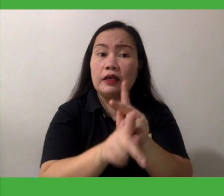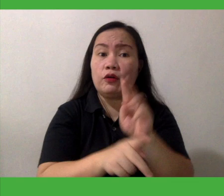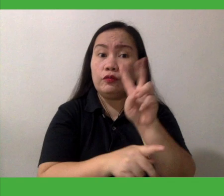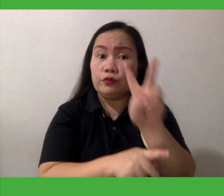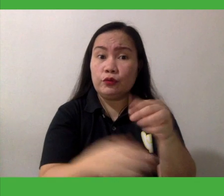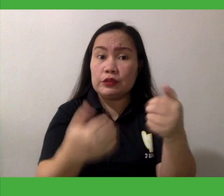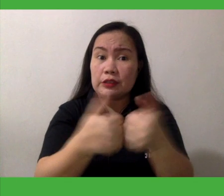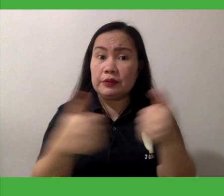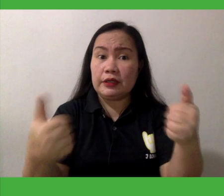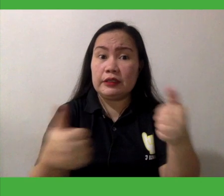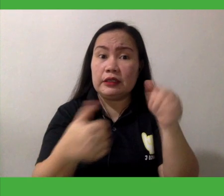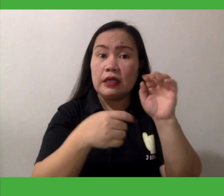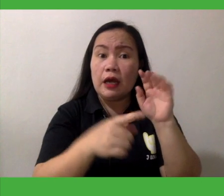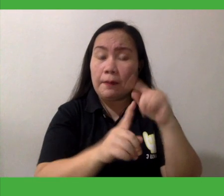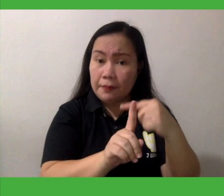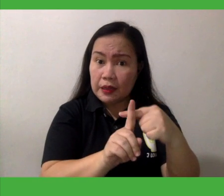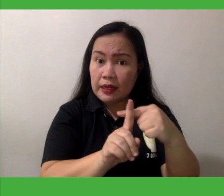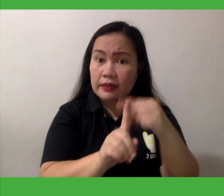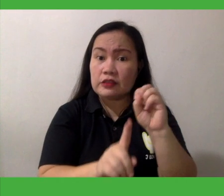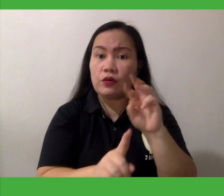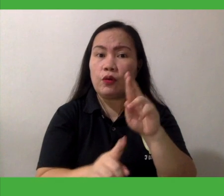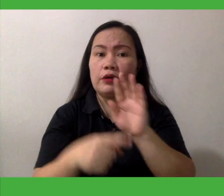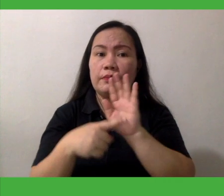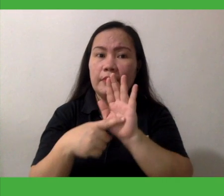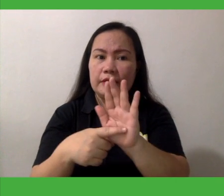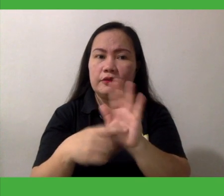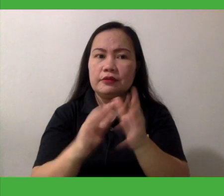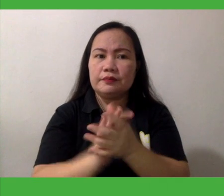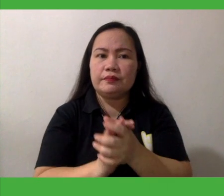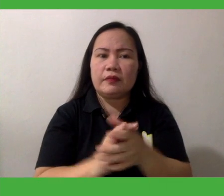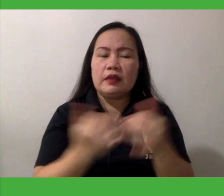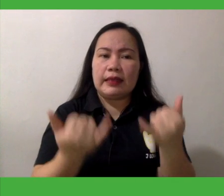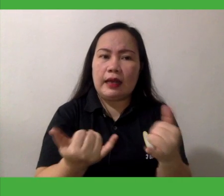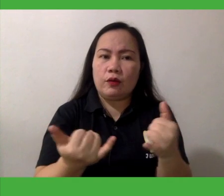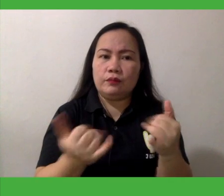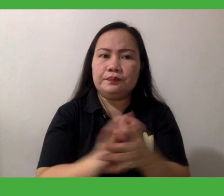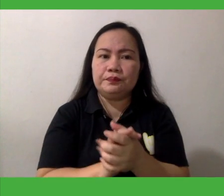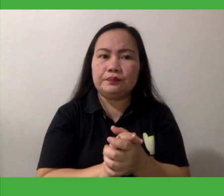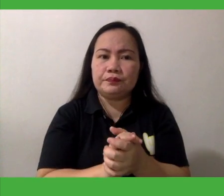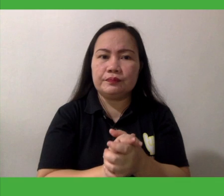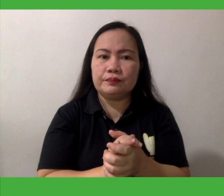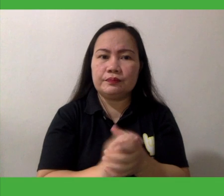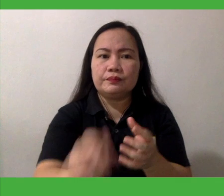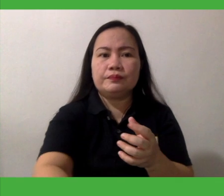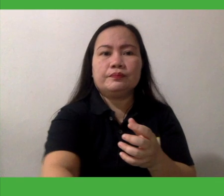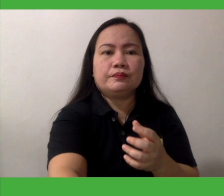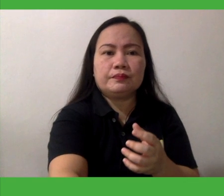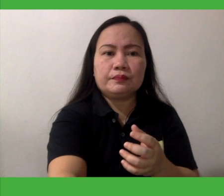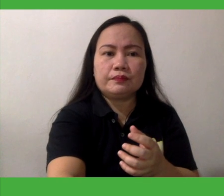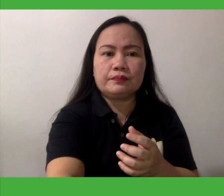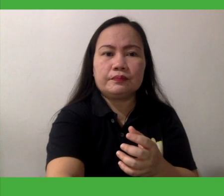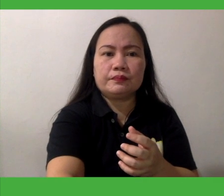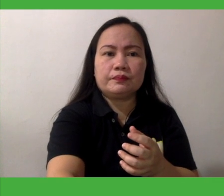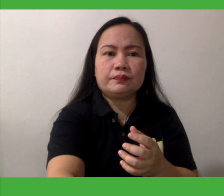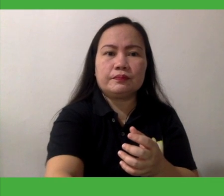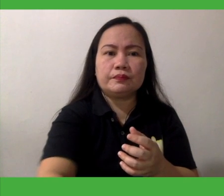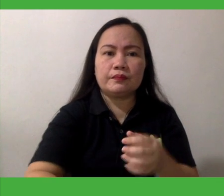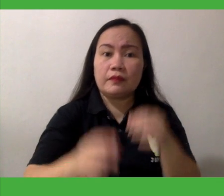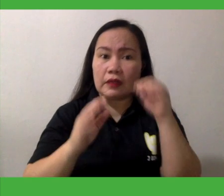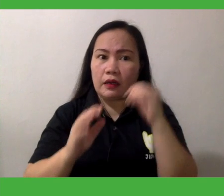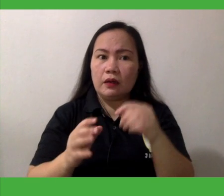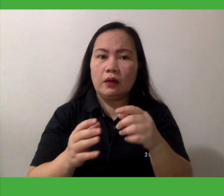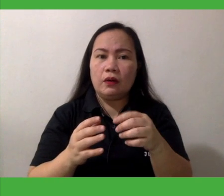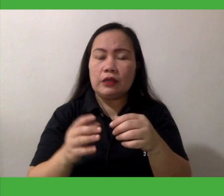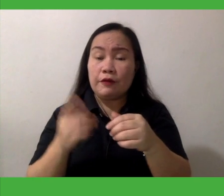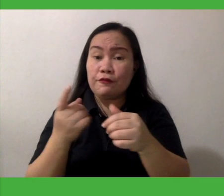So, sige, kukunin natin ng number of terms and the leading term. So, leading, ito na naman tayo sa leading.